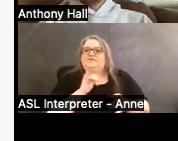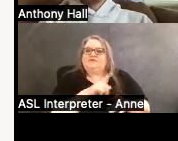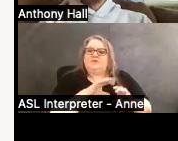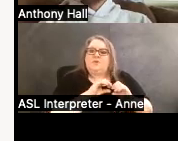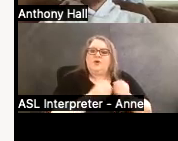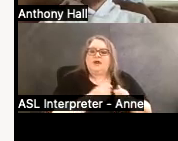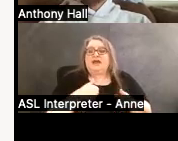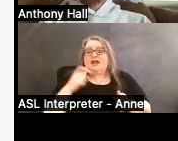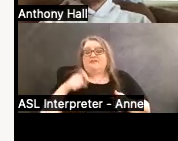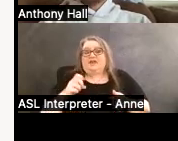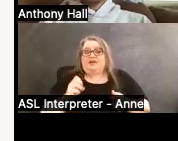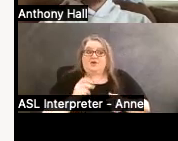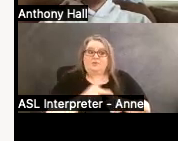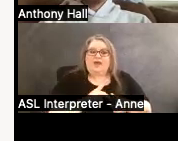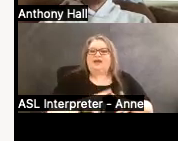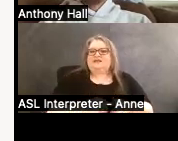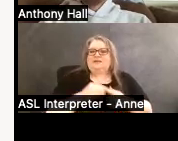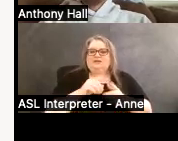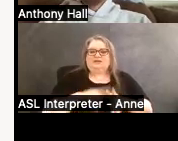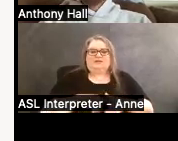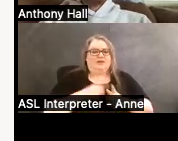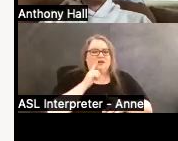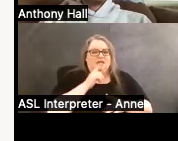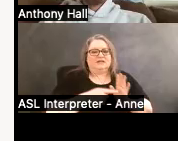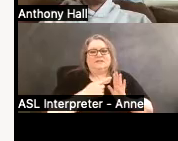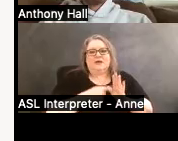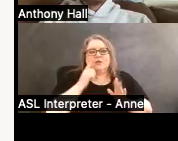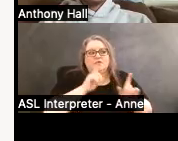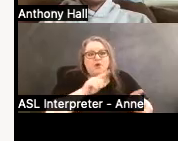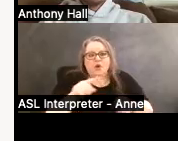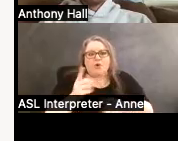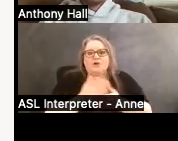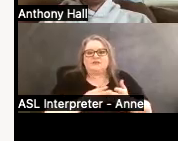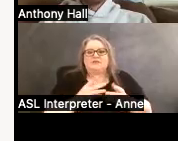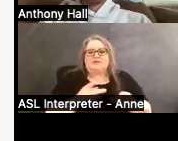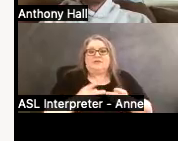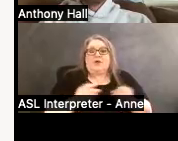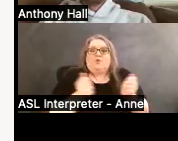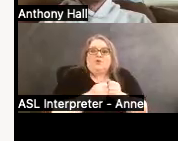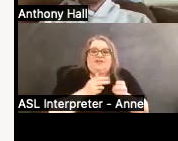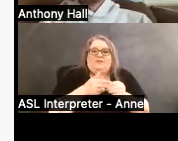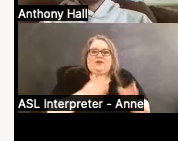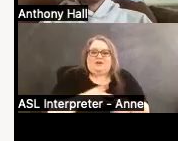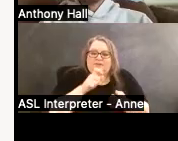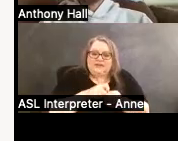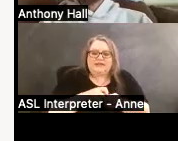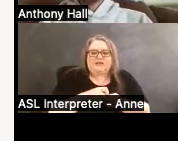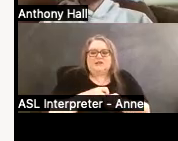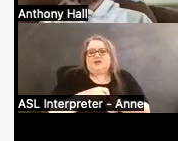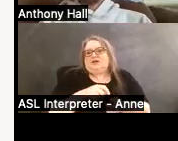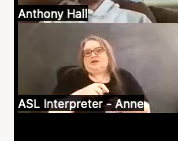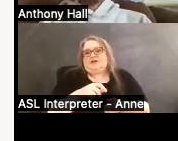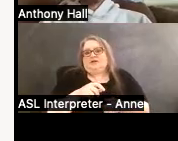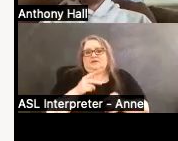the beginning. Sometimes I would actually go to some of these places with our participants, particularly our Spanish-speaking